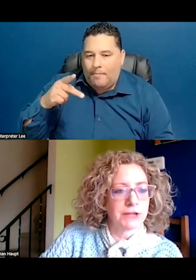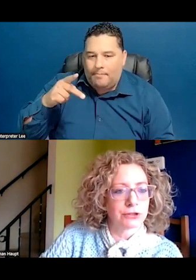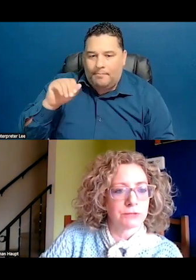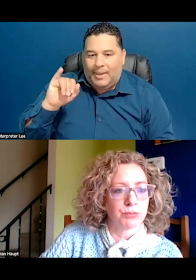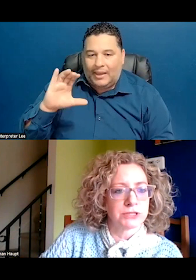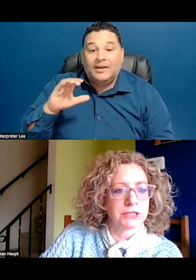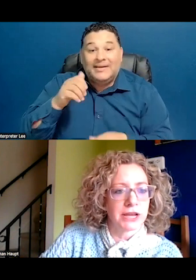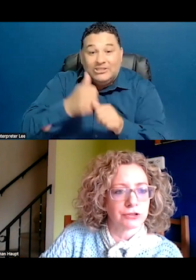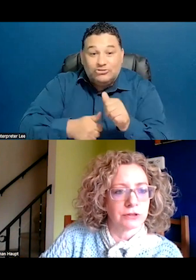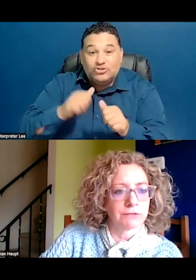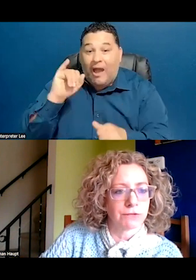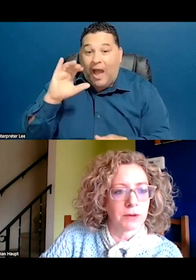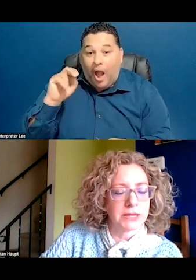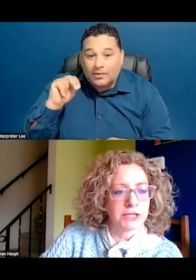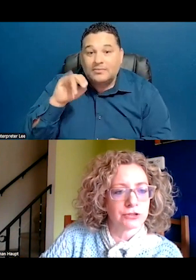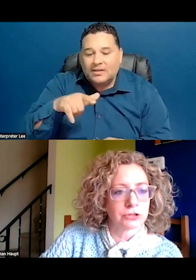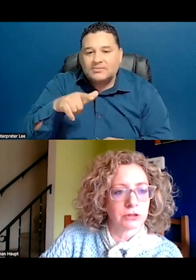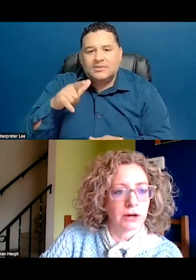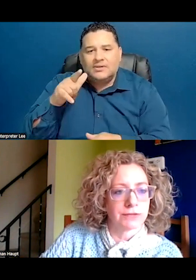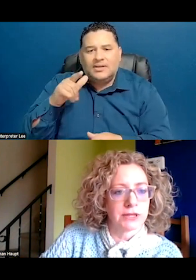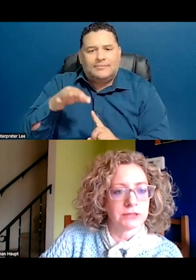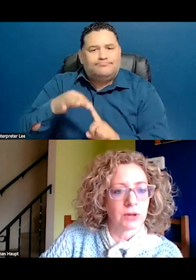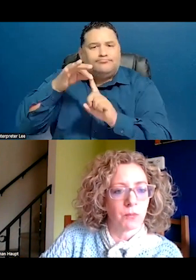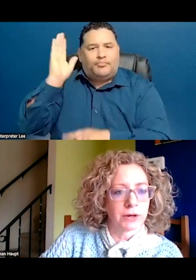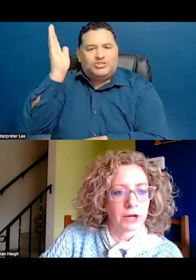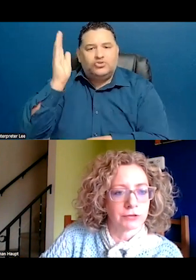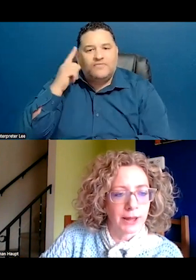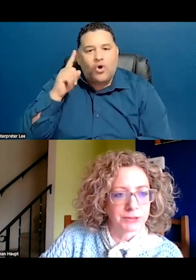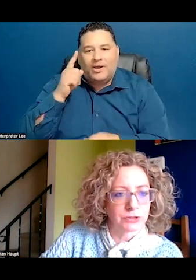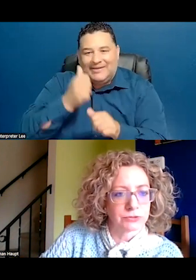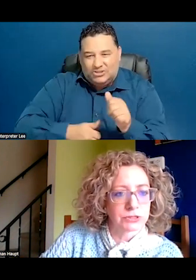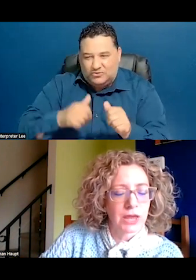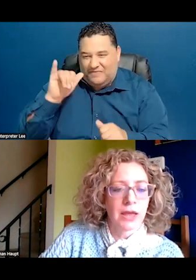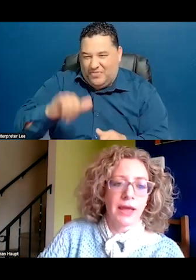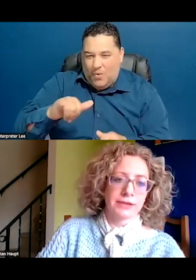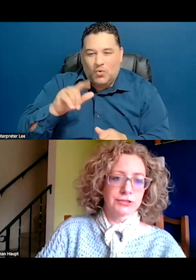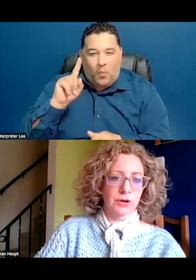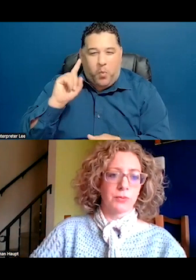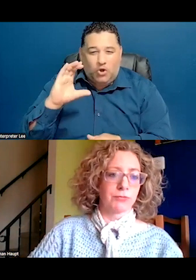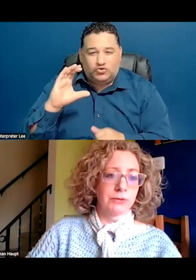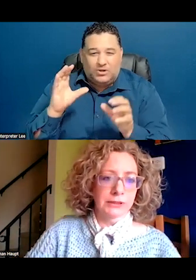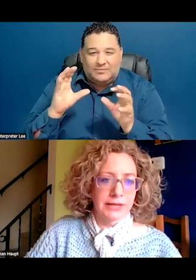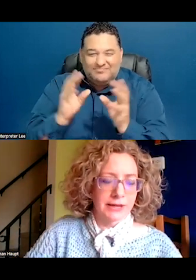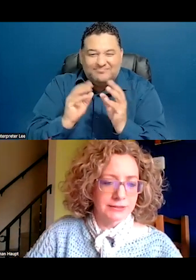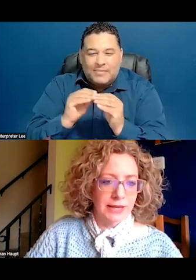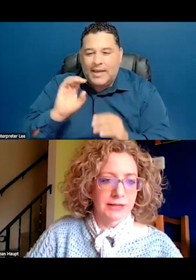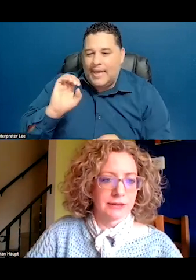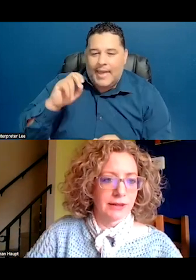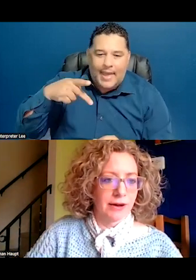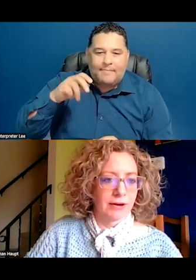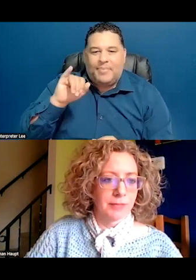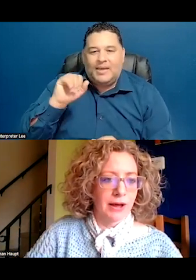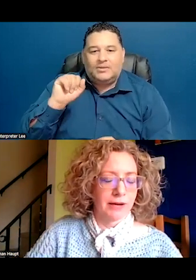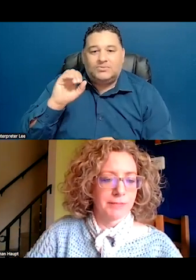is the featured presentation from each of these 100 episodes. And so we're really